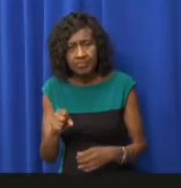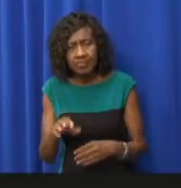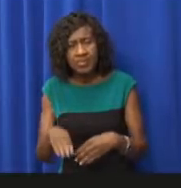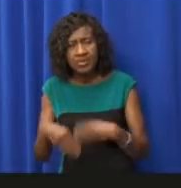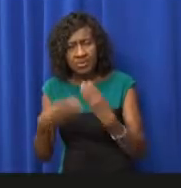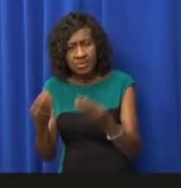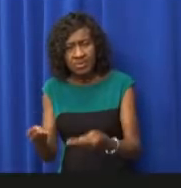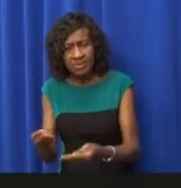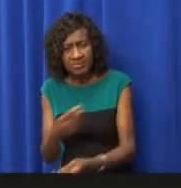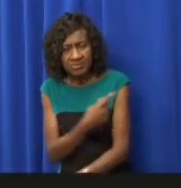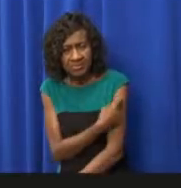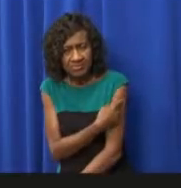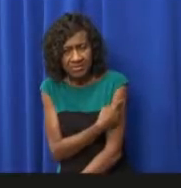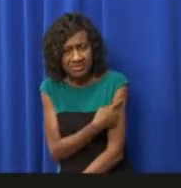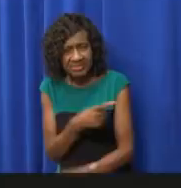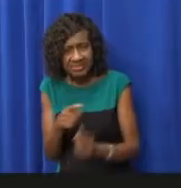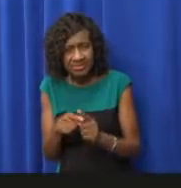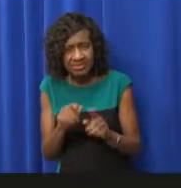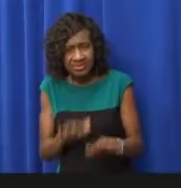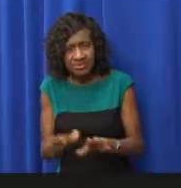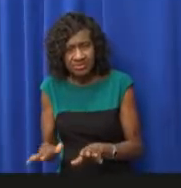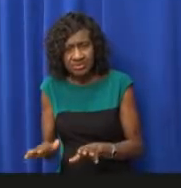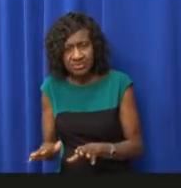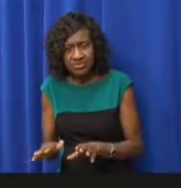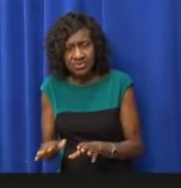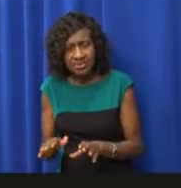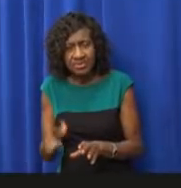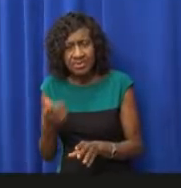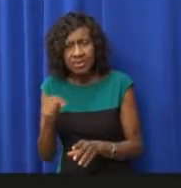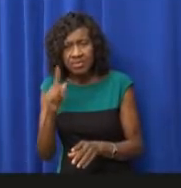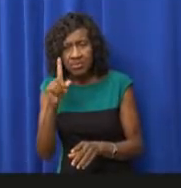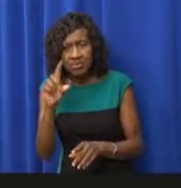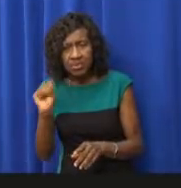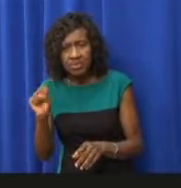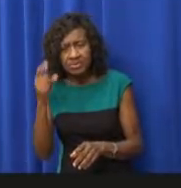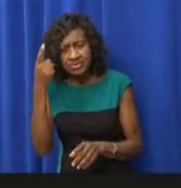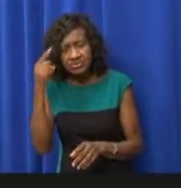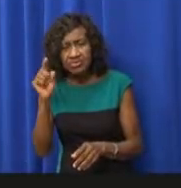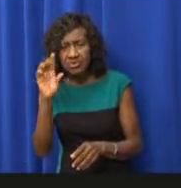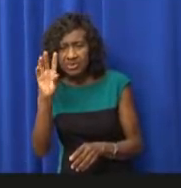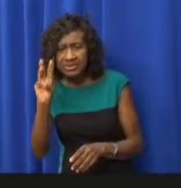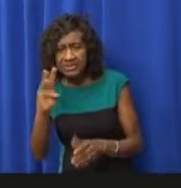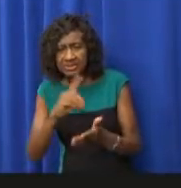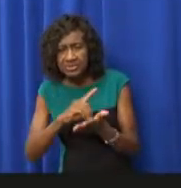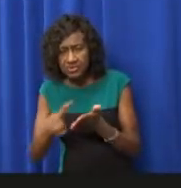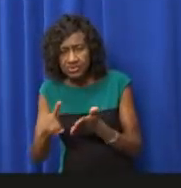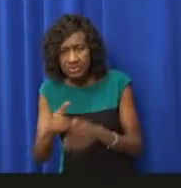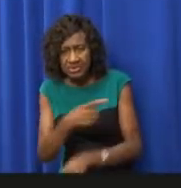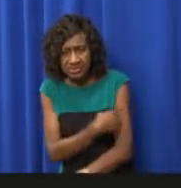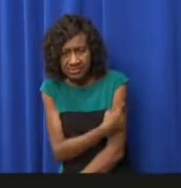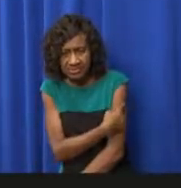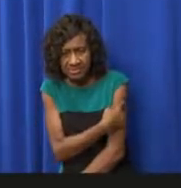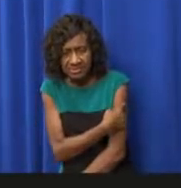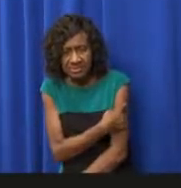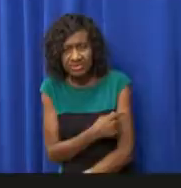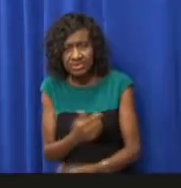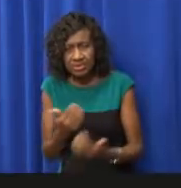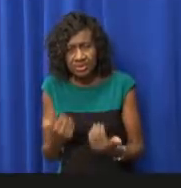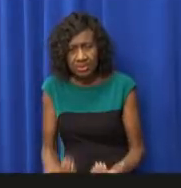to children, especially the 6 weeks postnatal. The vaccines are due that day, but we are in the process now of organizing